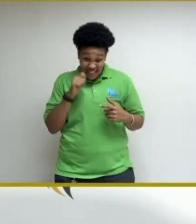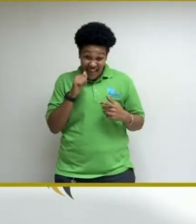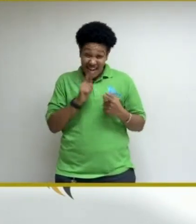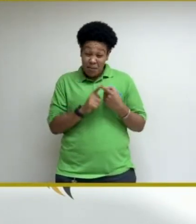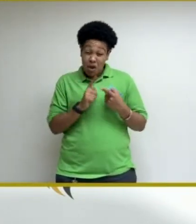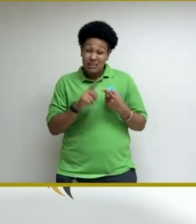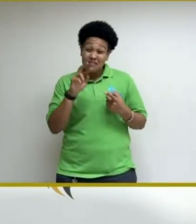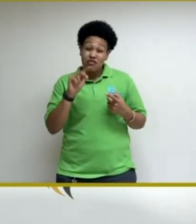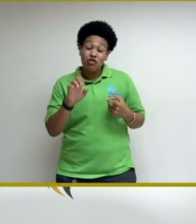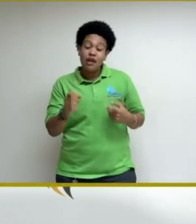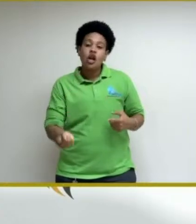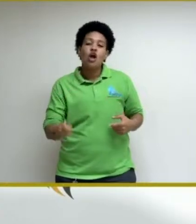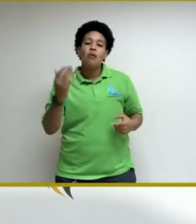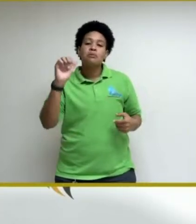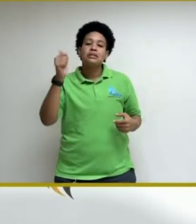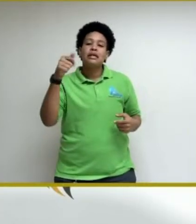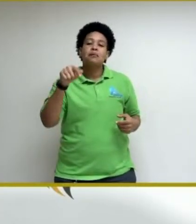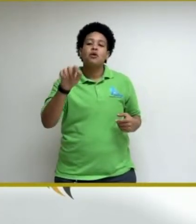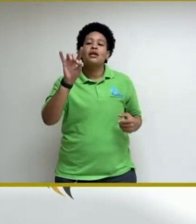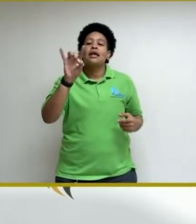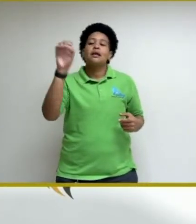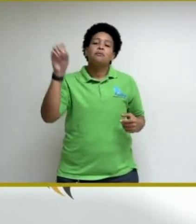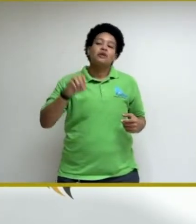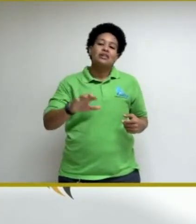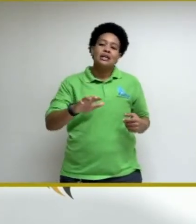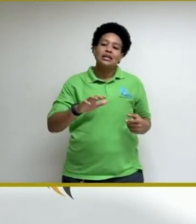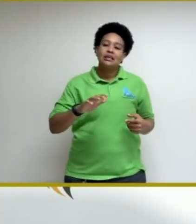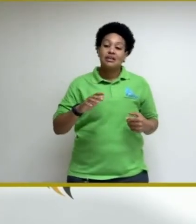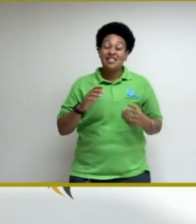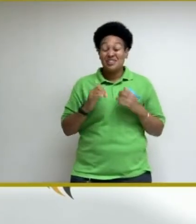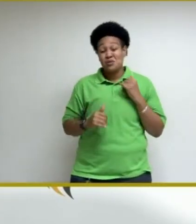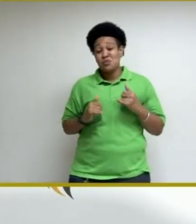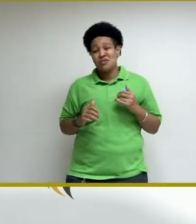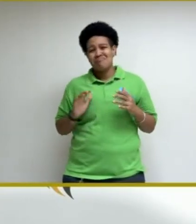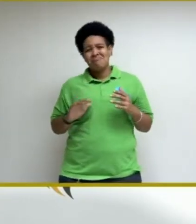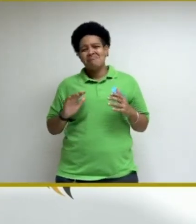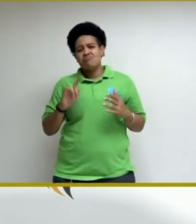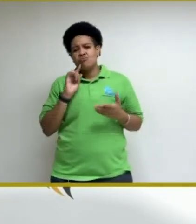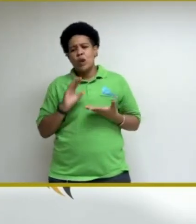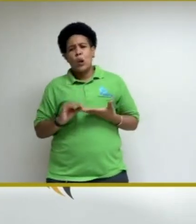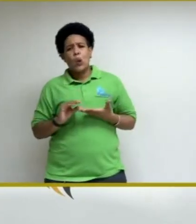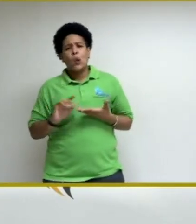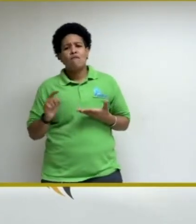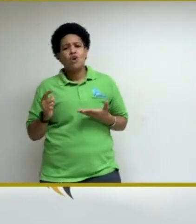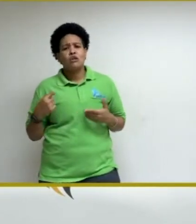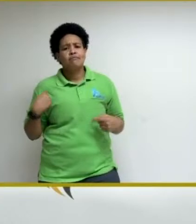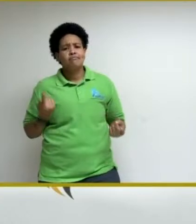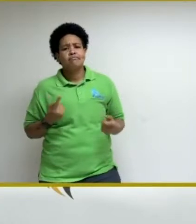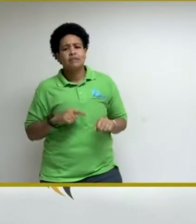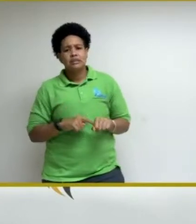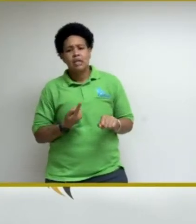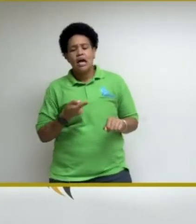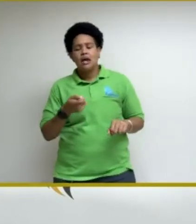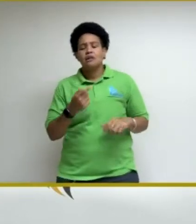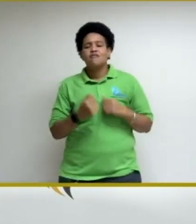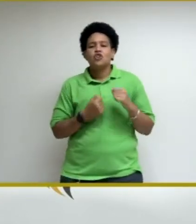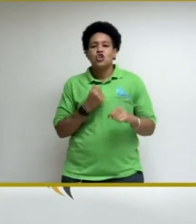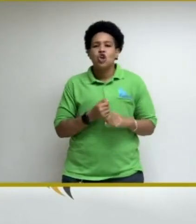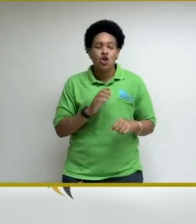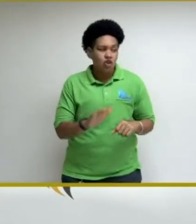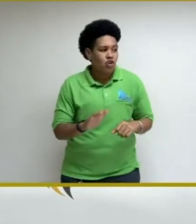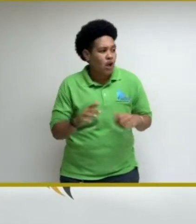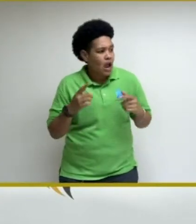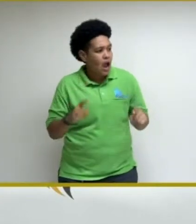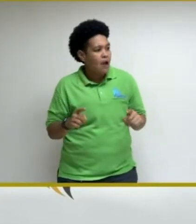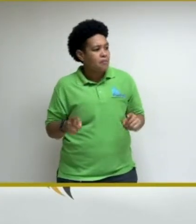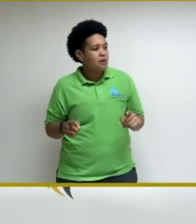positivity rate was 10.8%, which was the lowest since the start of the year.